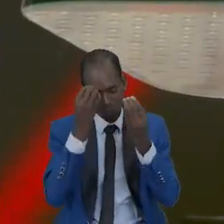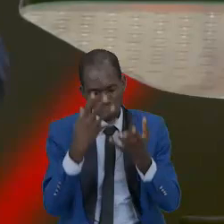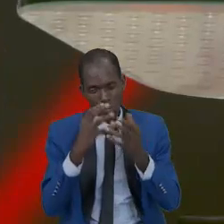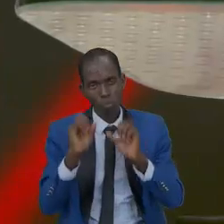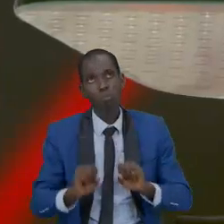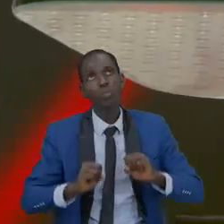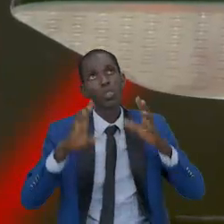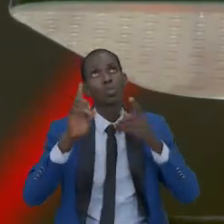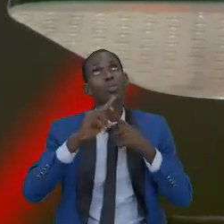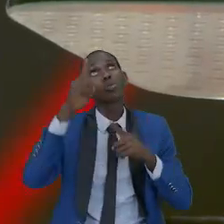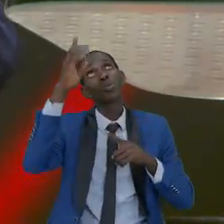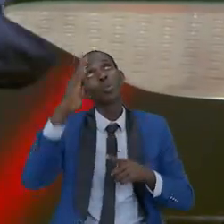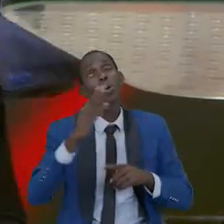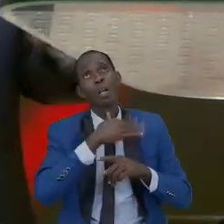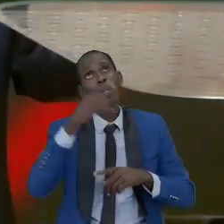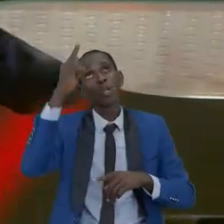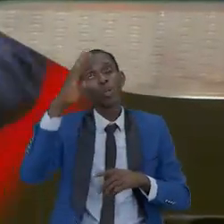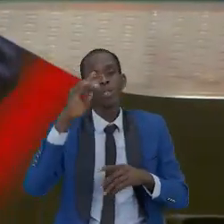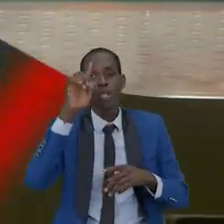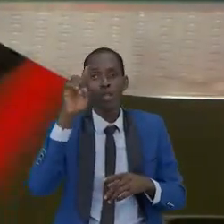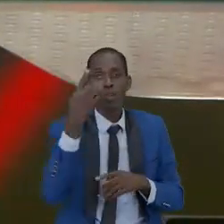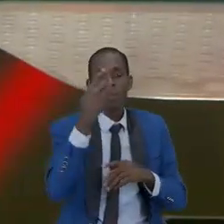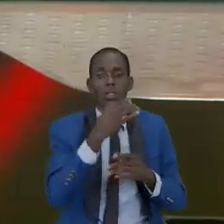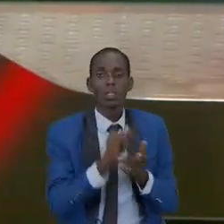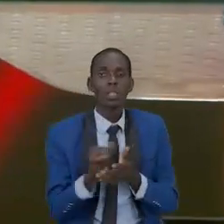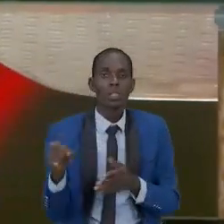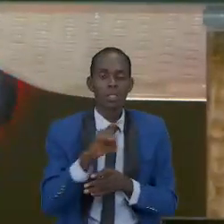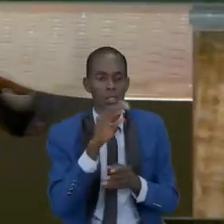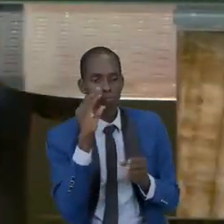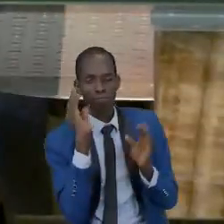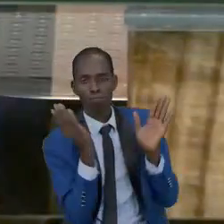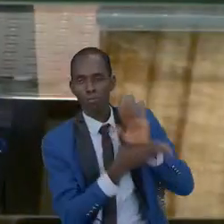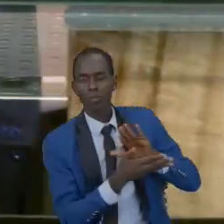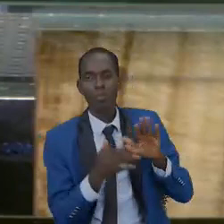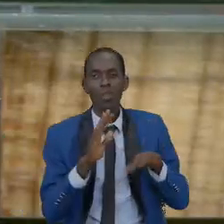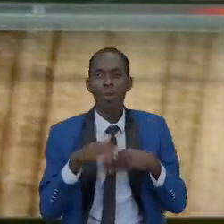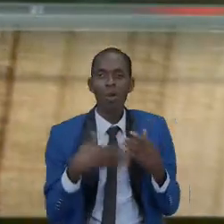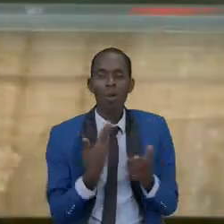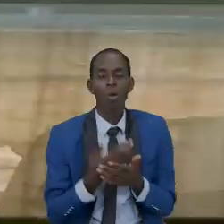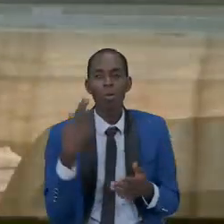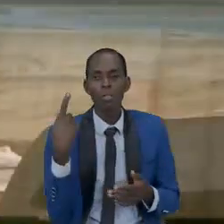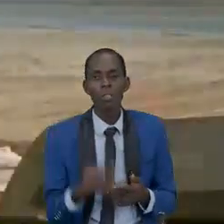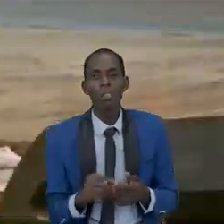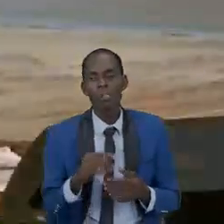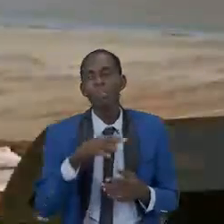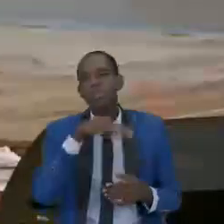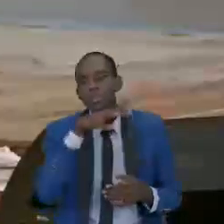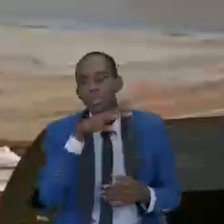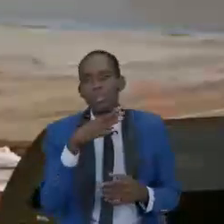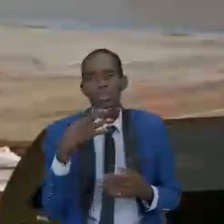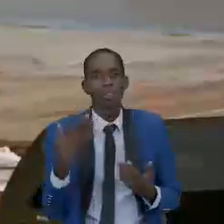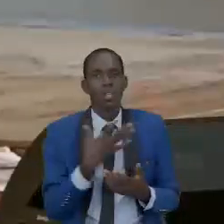God and God alone, that they turn from the pollutions of idols and from fornication and from